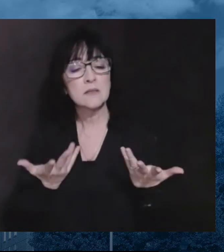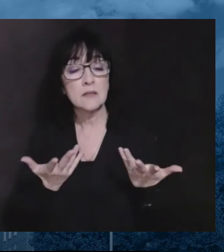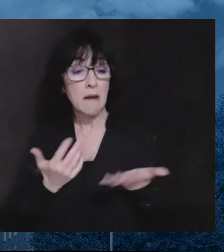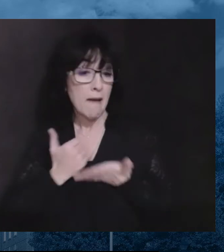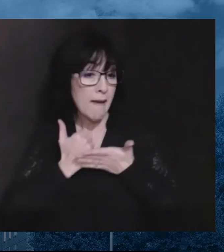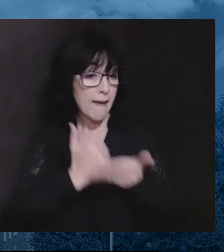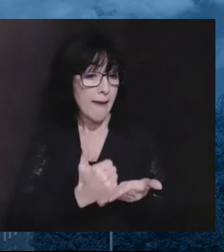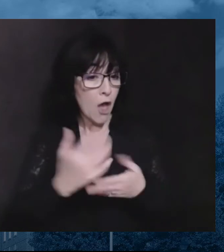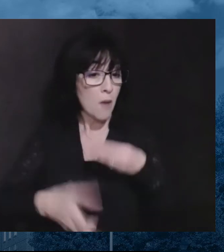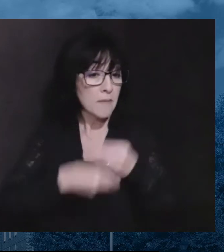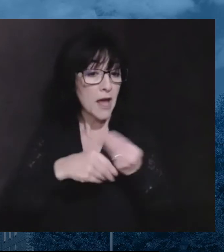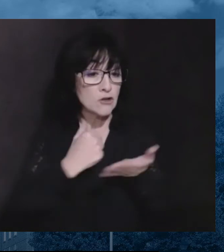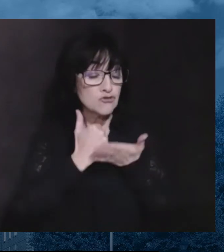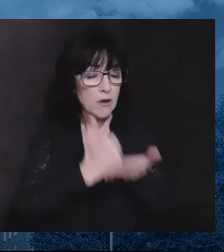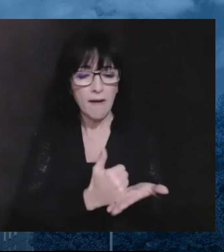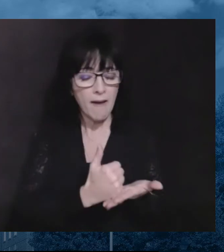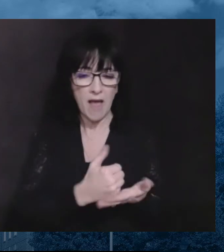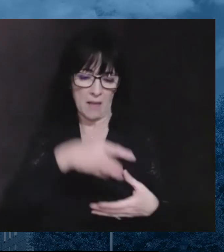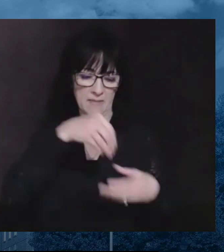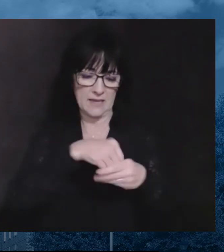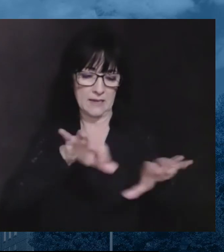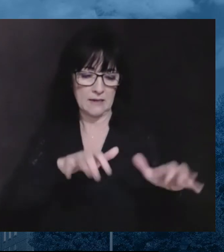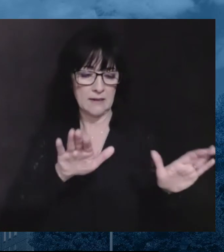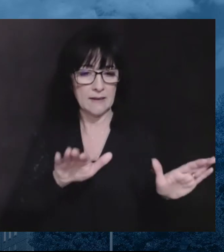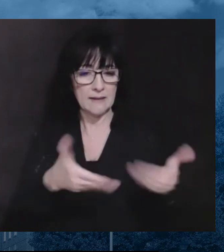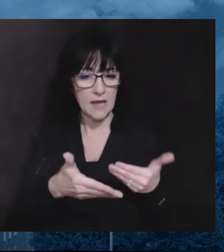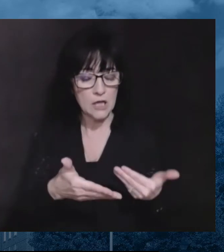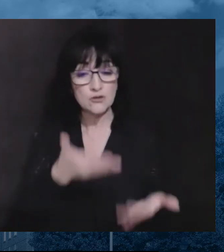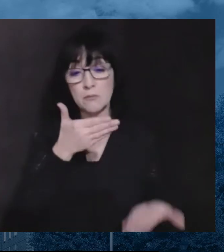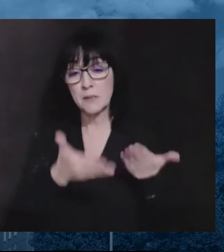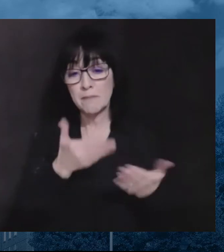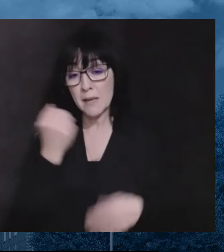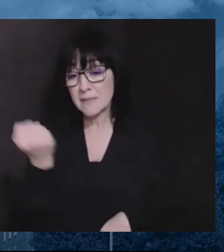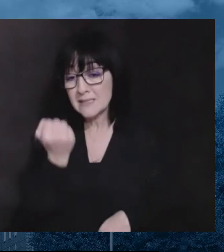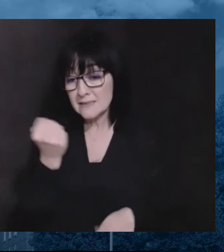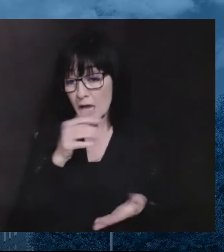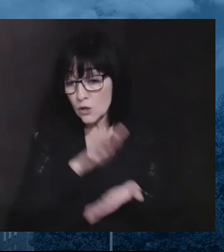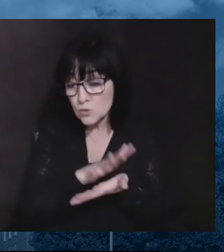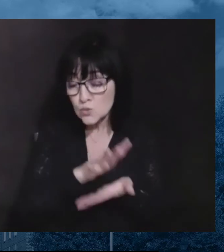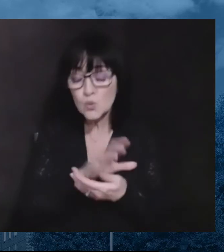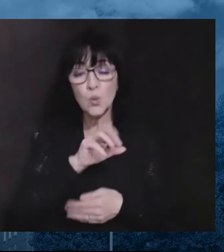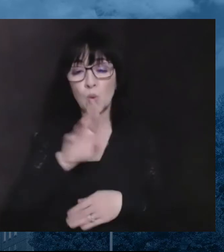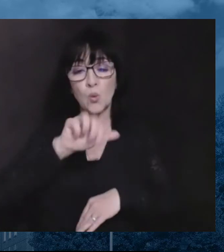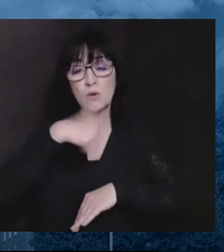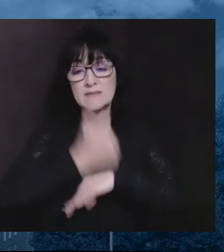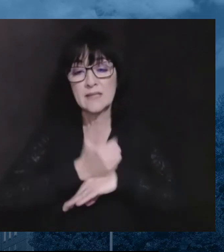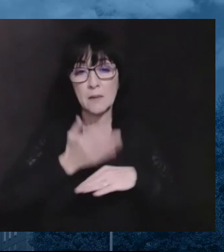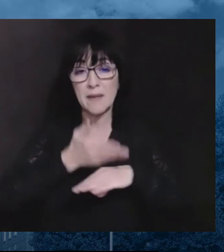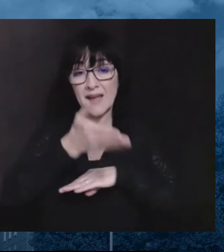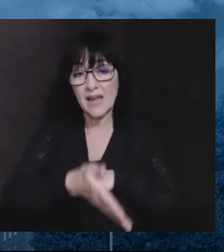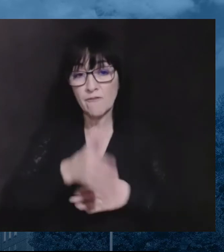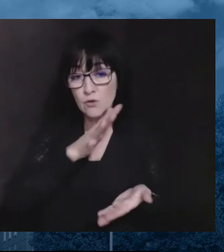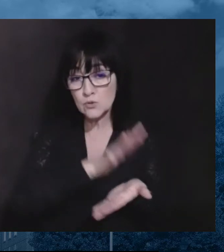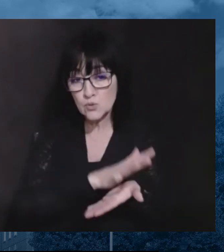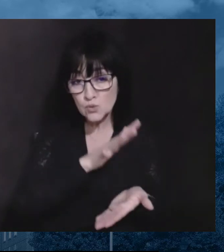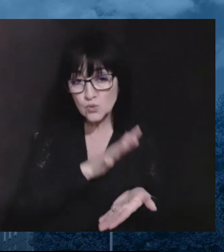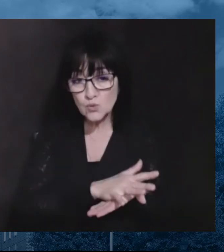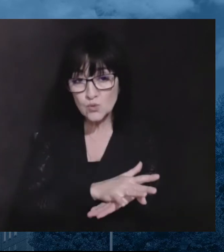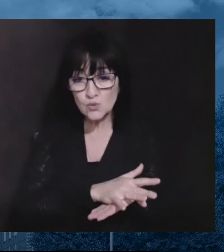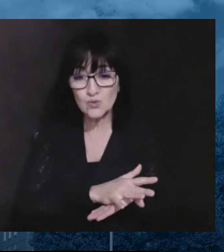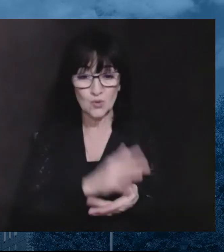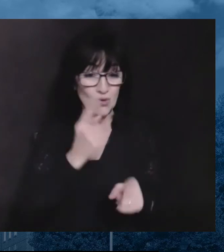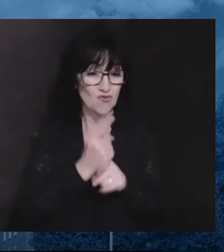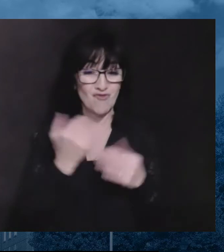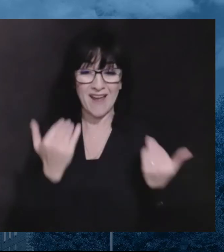or in a pull-out fashion, or Saturday schools or after-school programs are not able to be had at